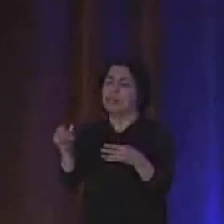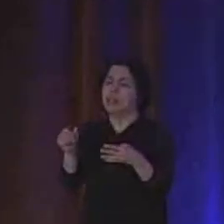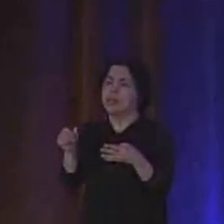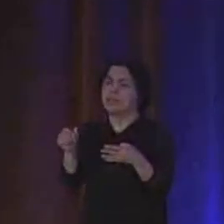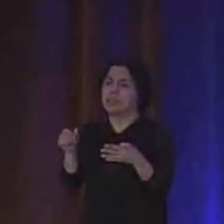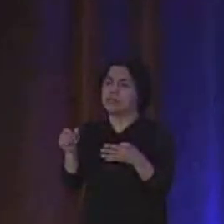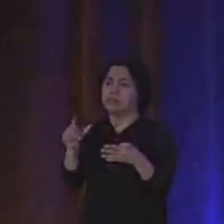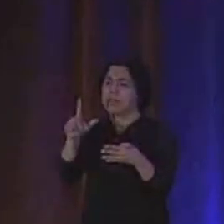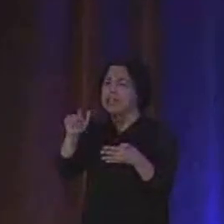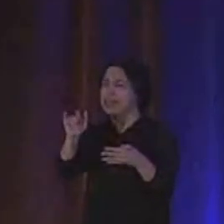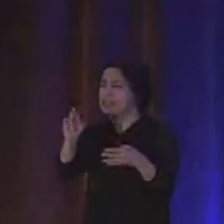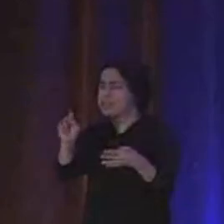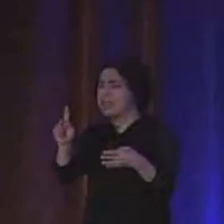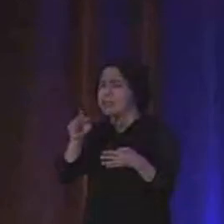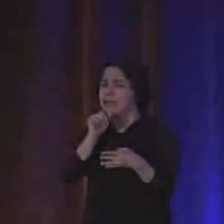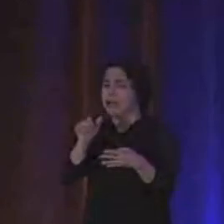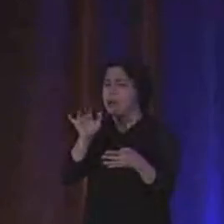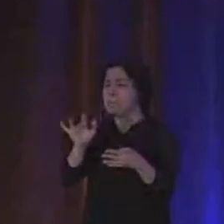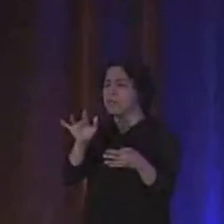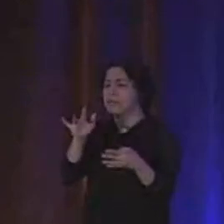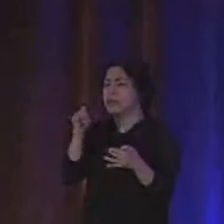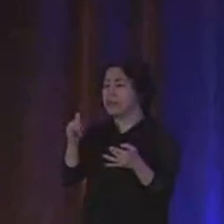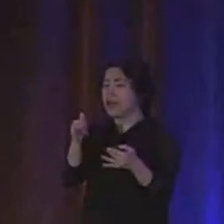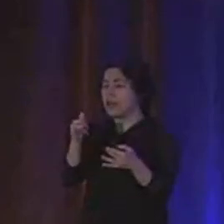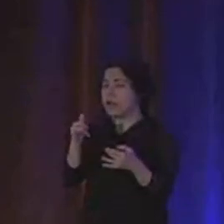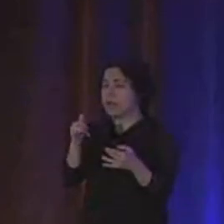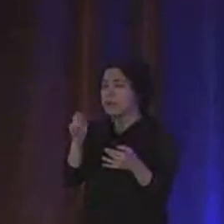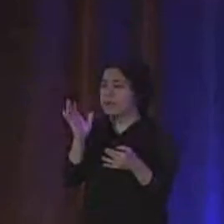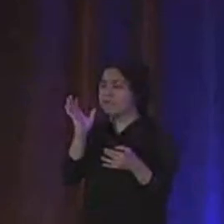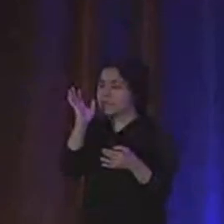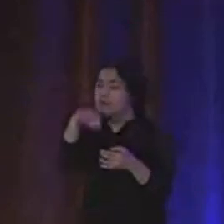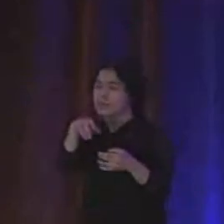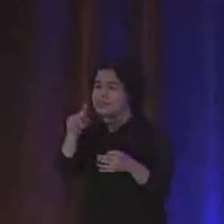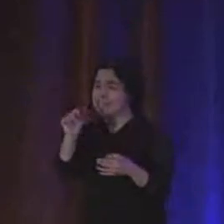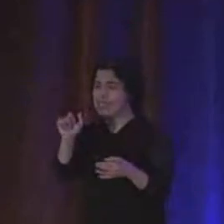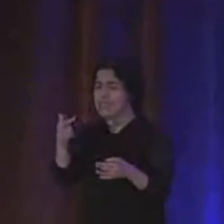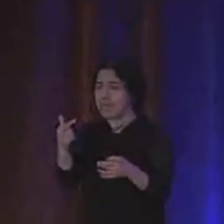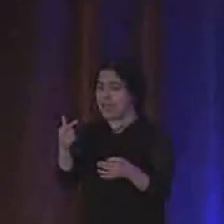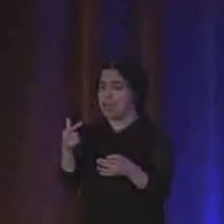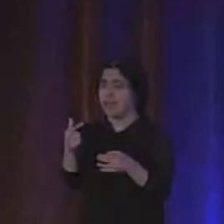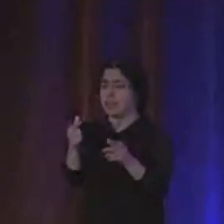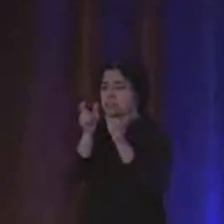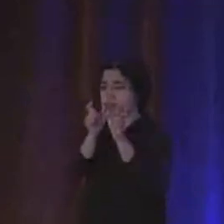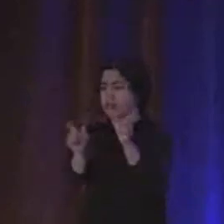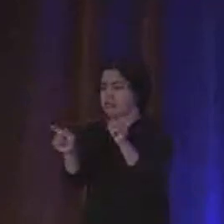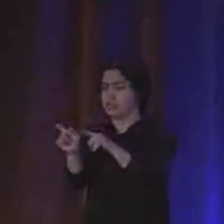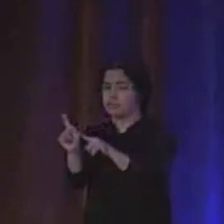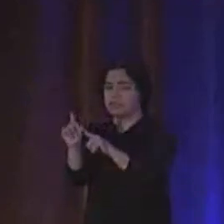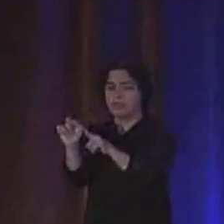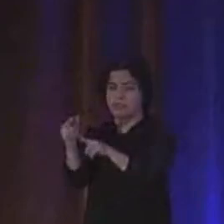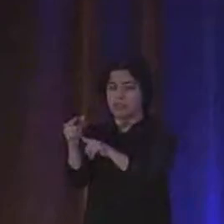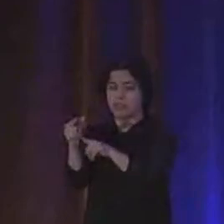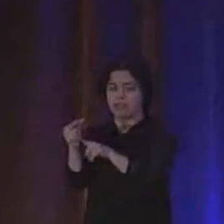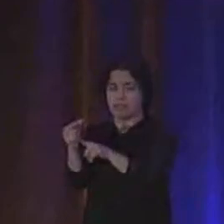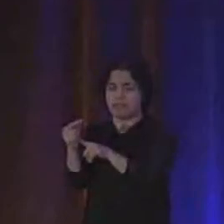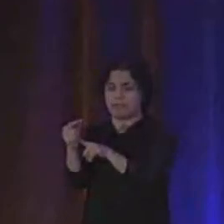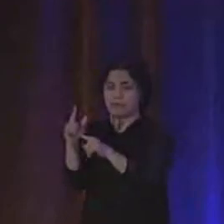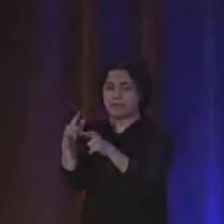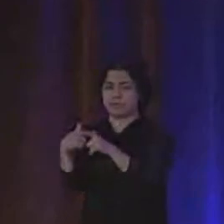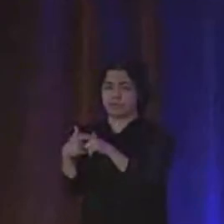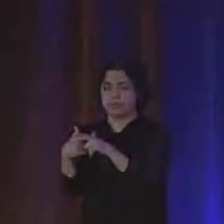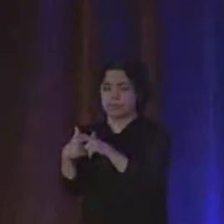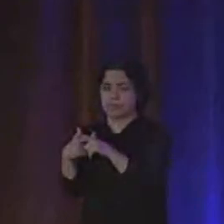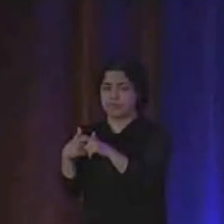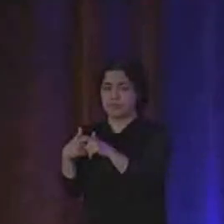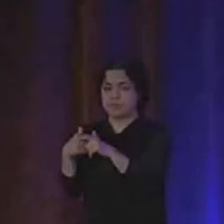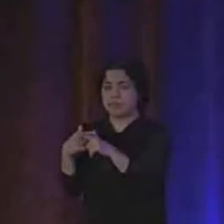a link or a button, let's make this funky tag component. With the tag, we can just make this tag, and then we can just pass in whatever